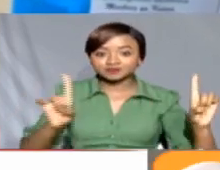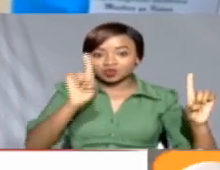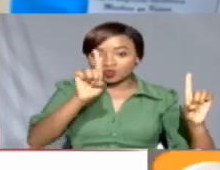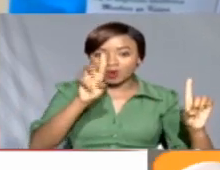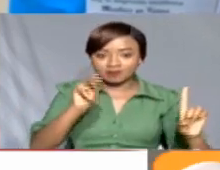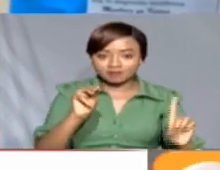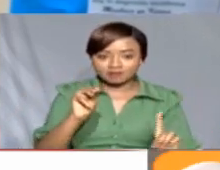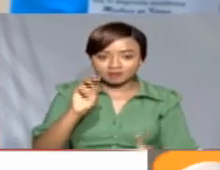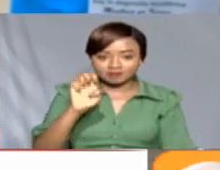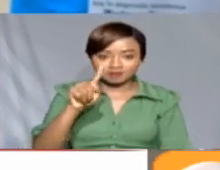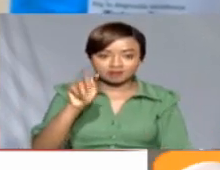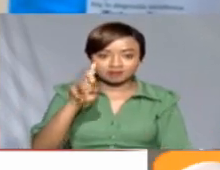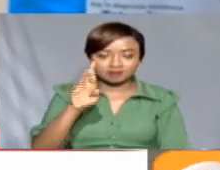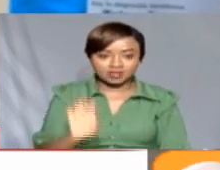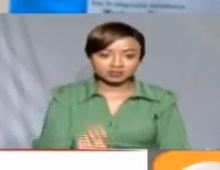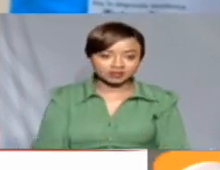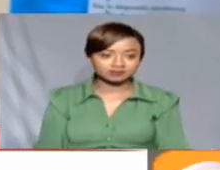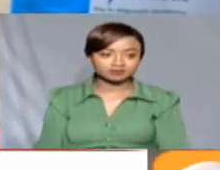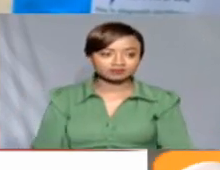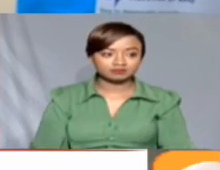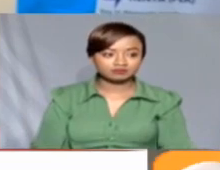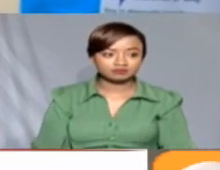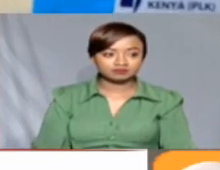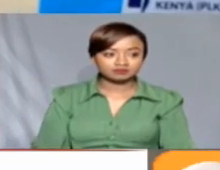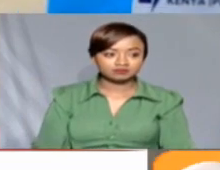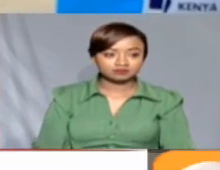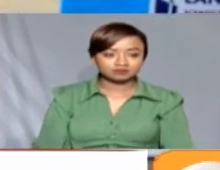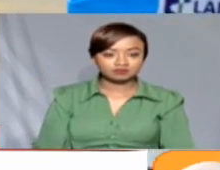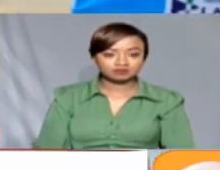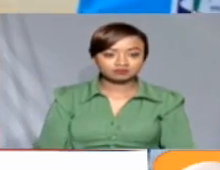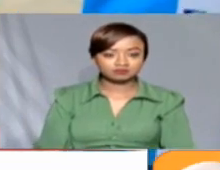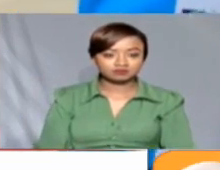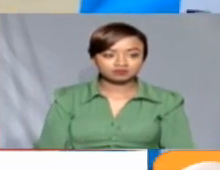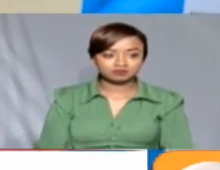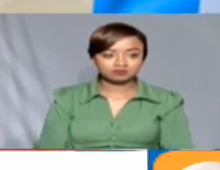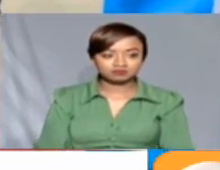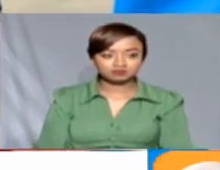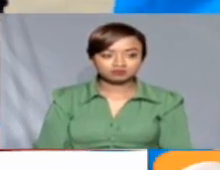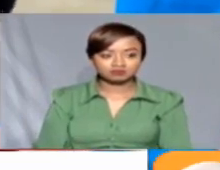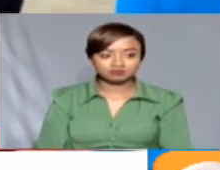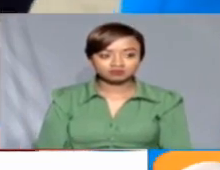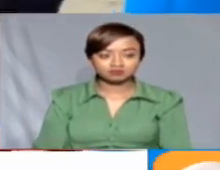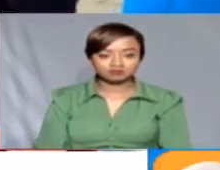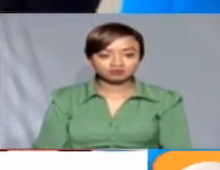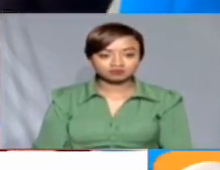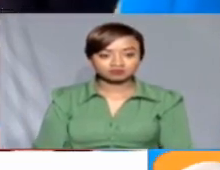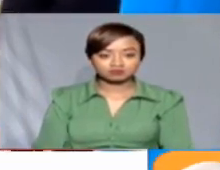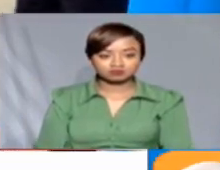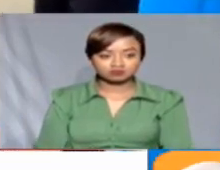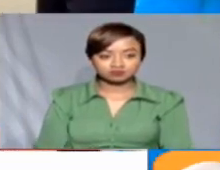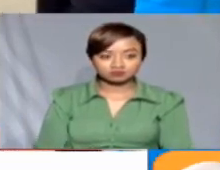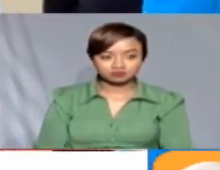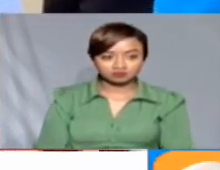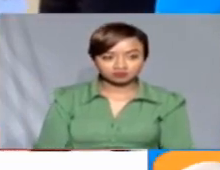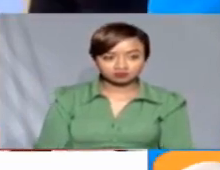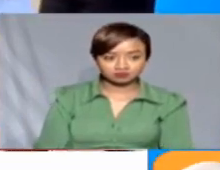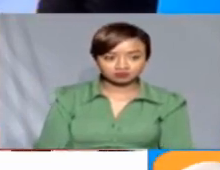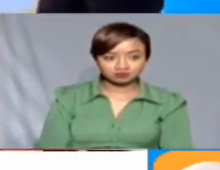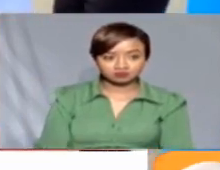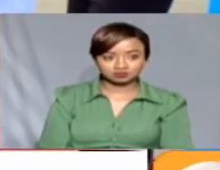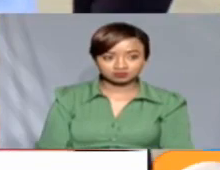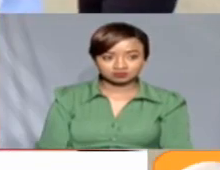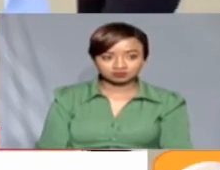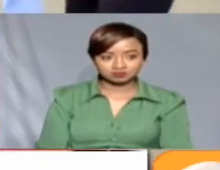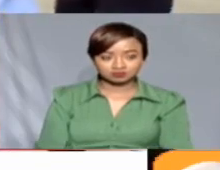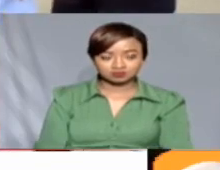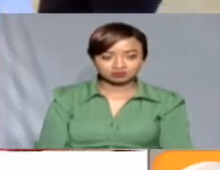Made payment. Next step is sample collection. So patient X is now going to drive to this point, which is on the